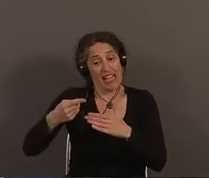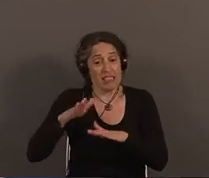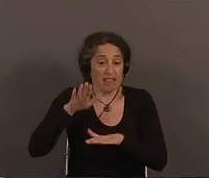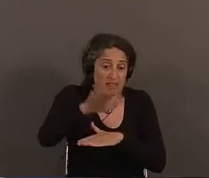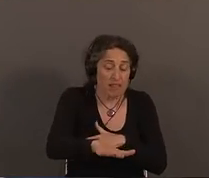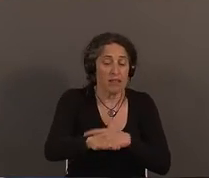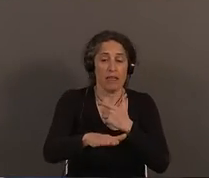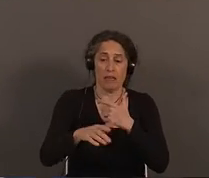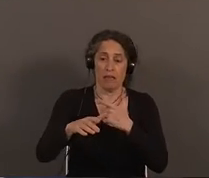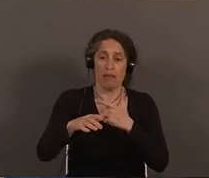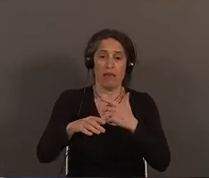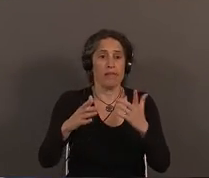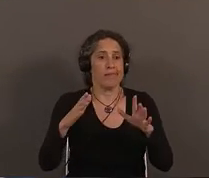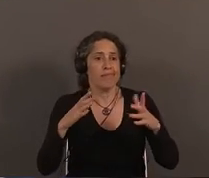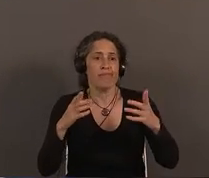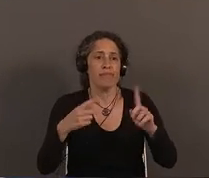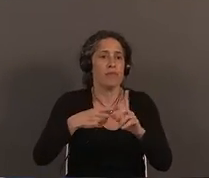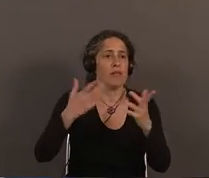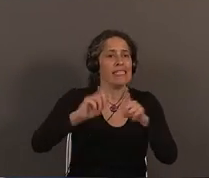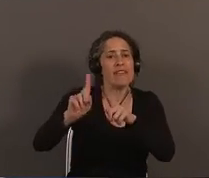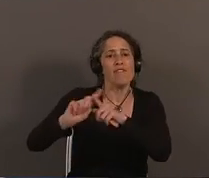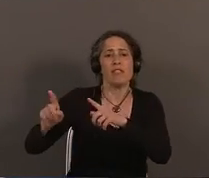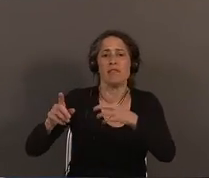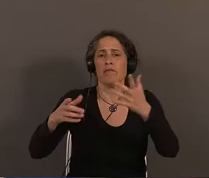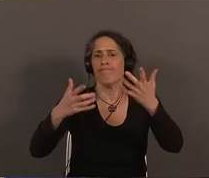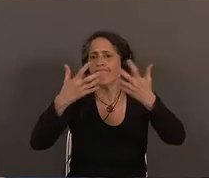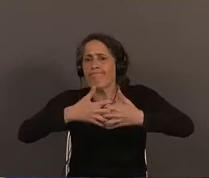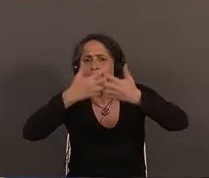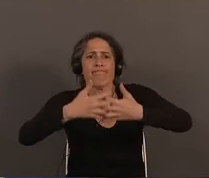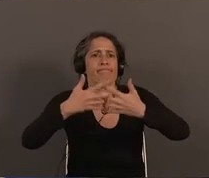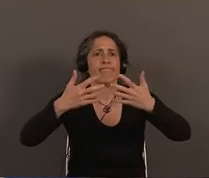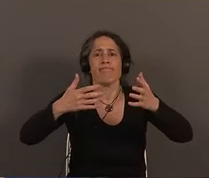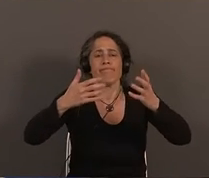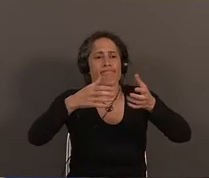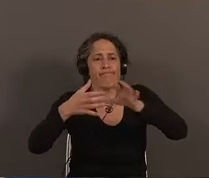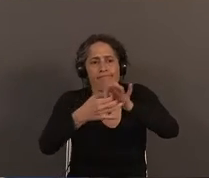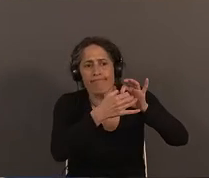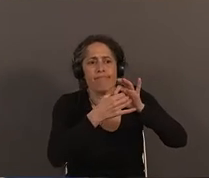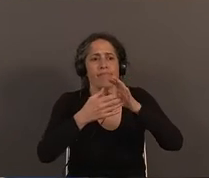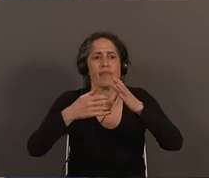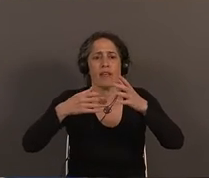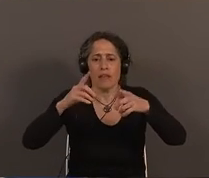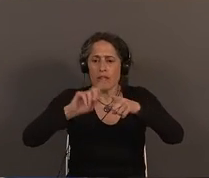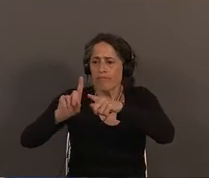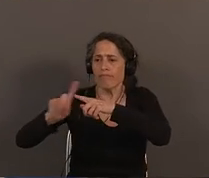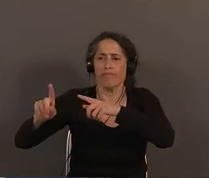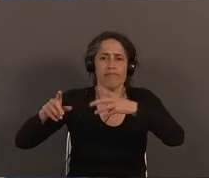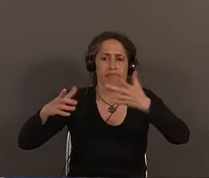You imagine something dresses to the network, no matter where, no matter